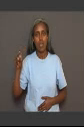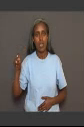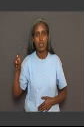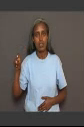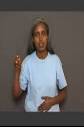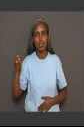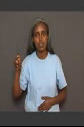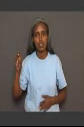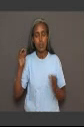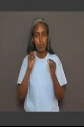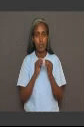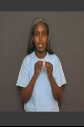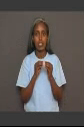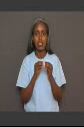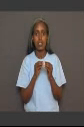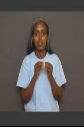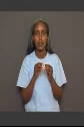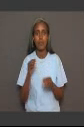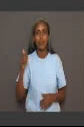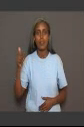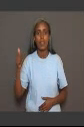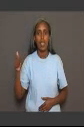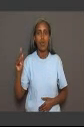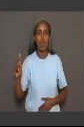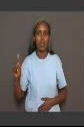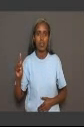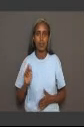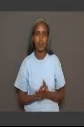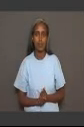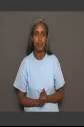2x plus a1.